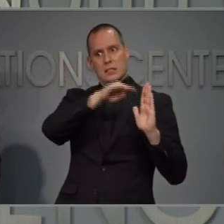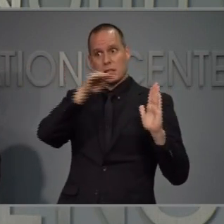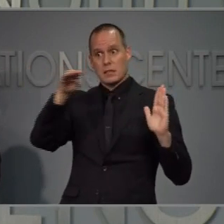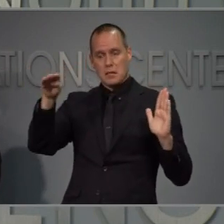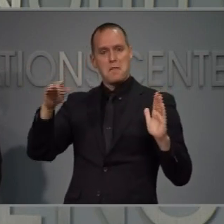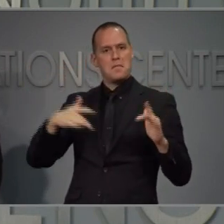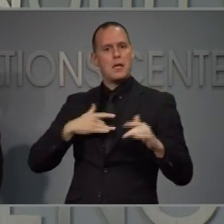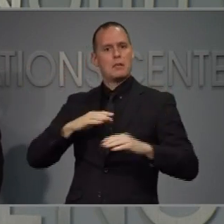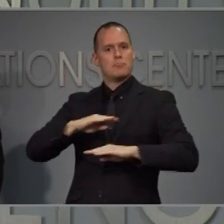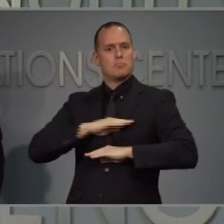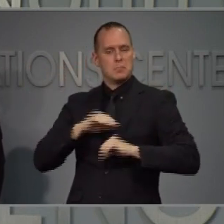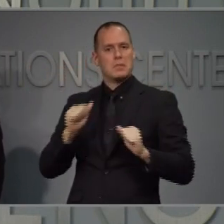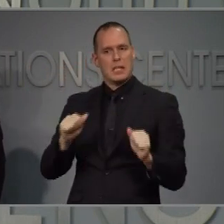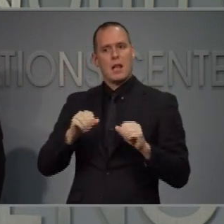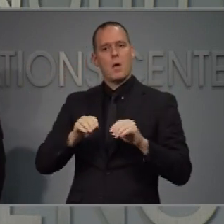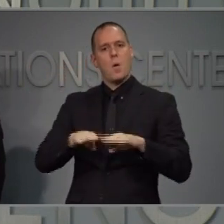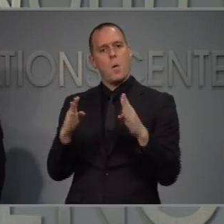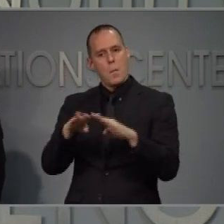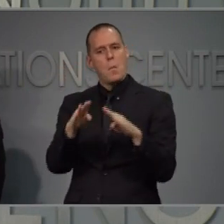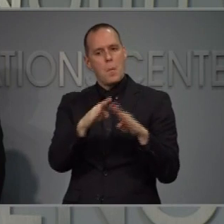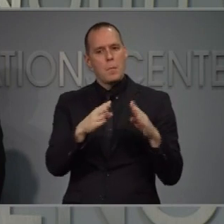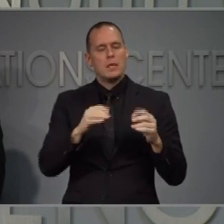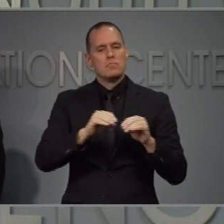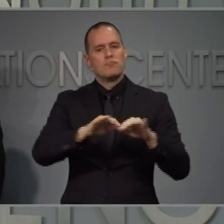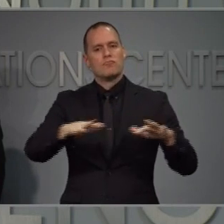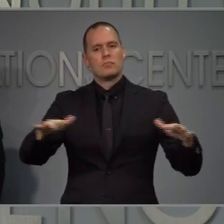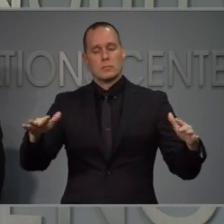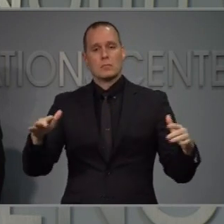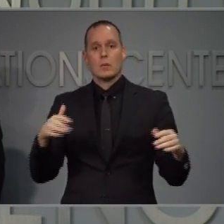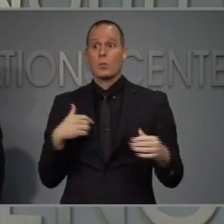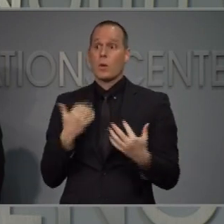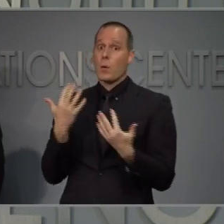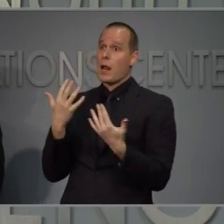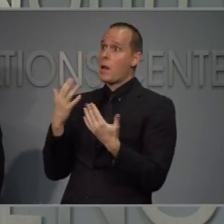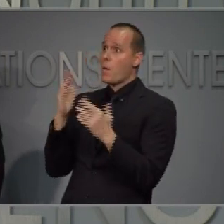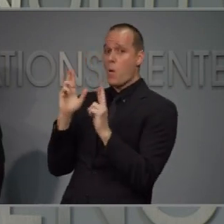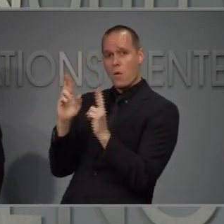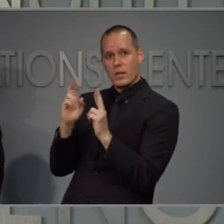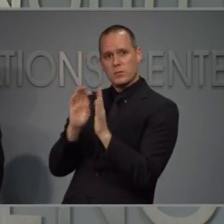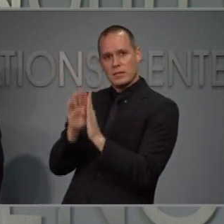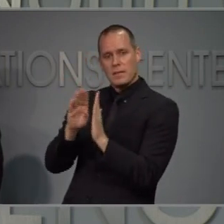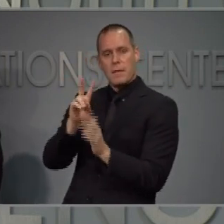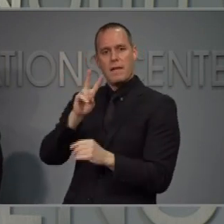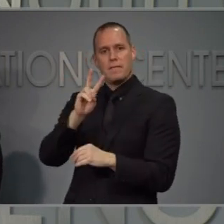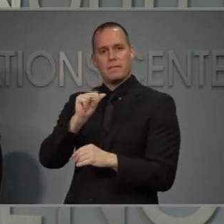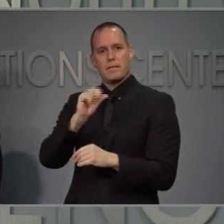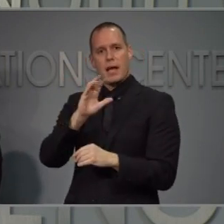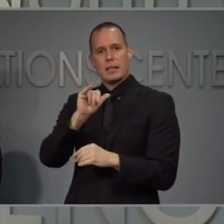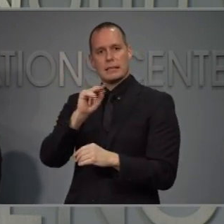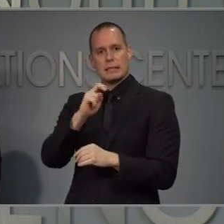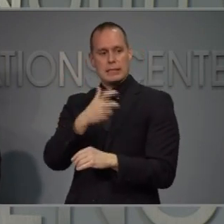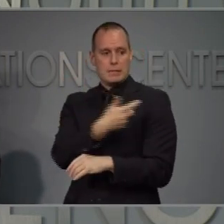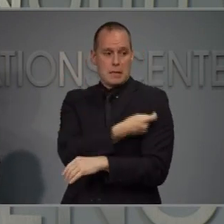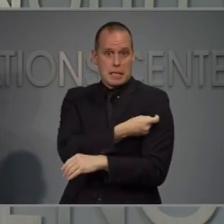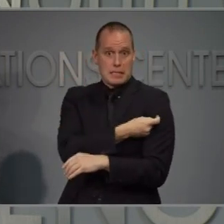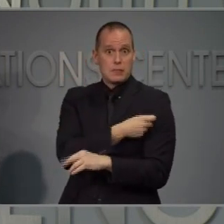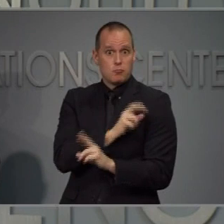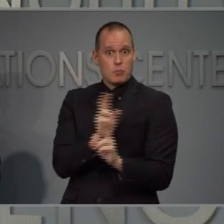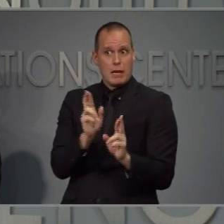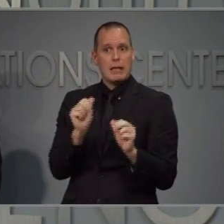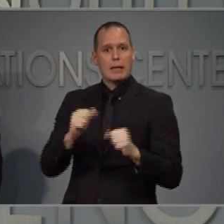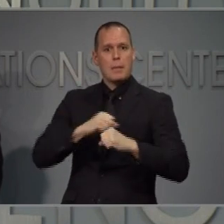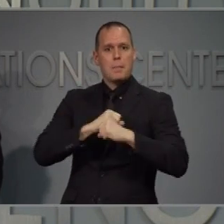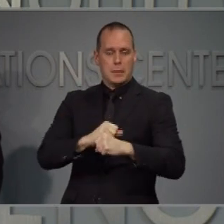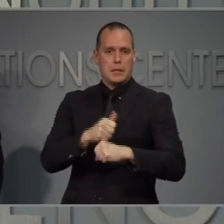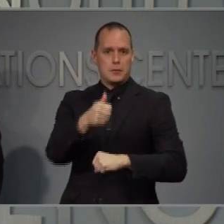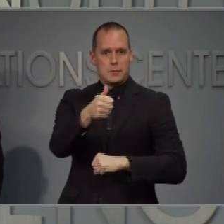have a vaccine. So we're hoping that we can get back to as much normal as we can in our lives while still